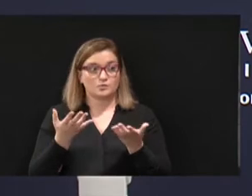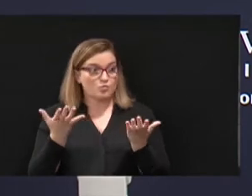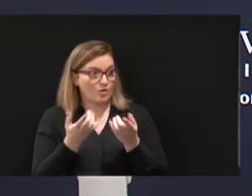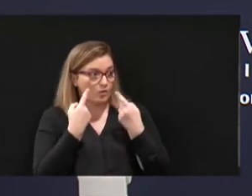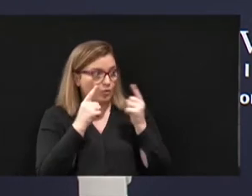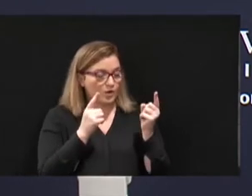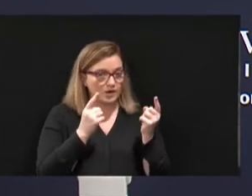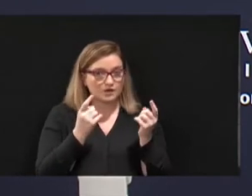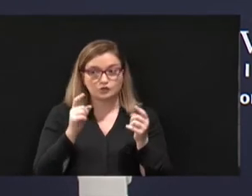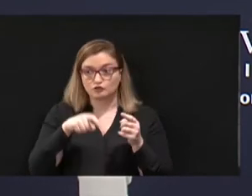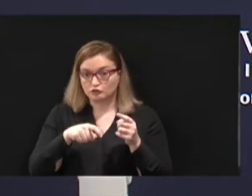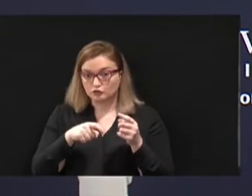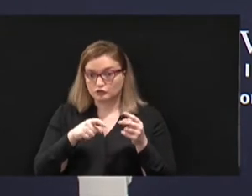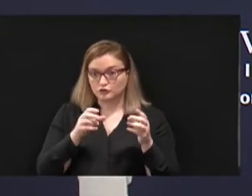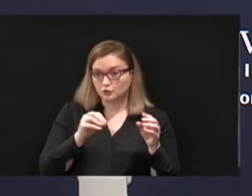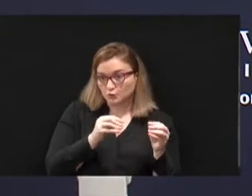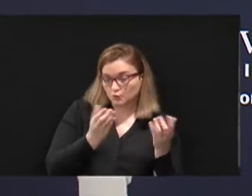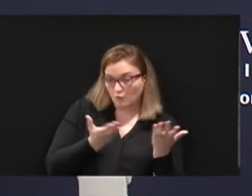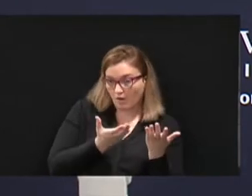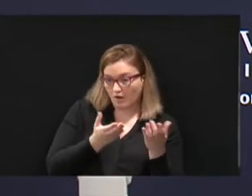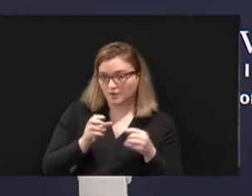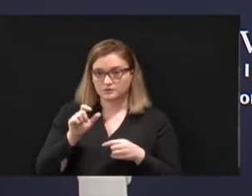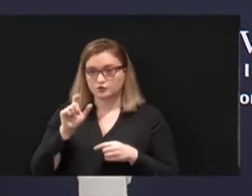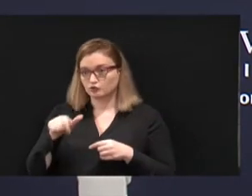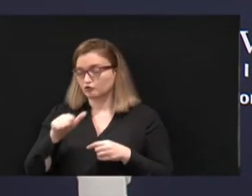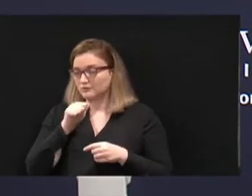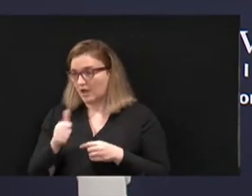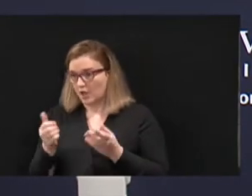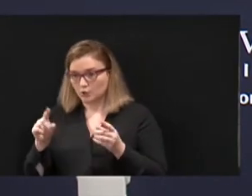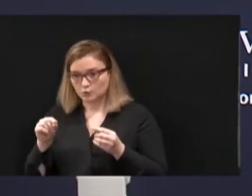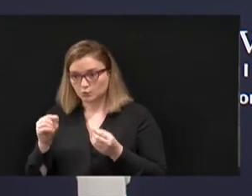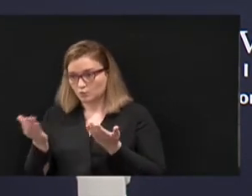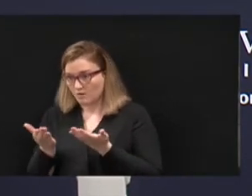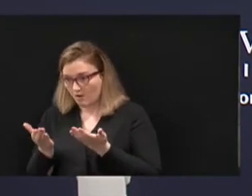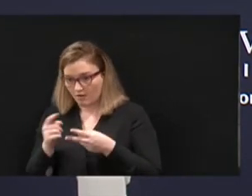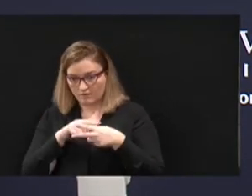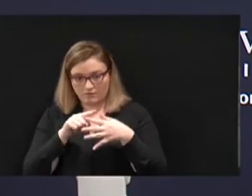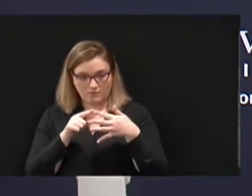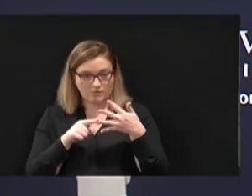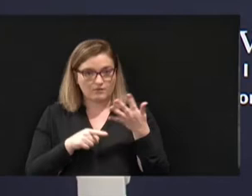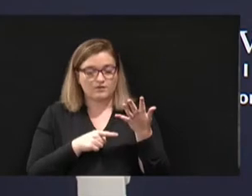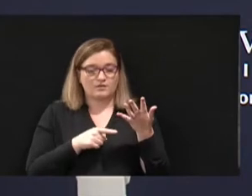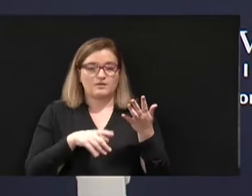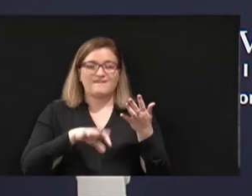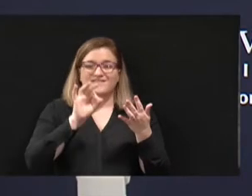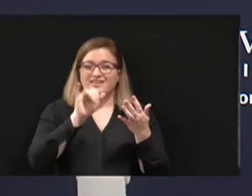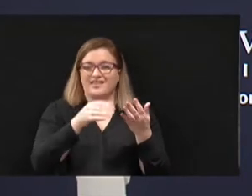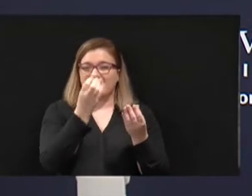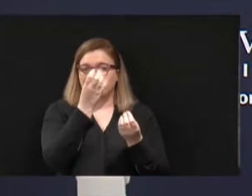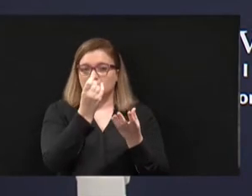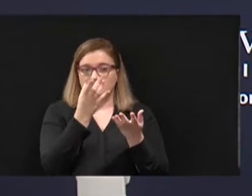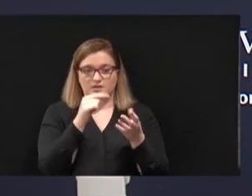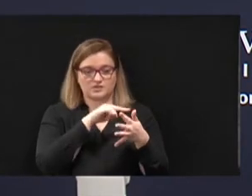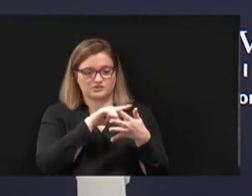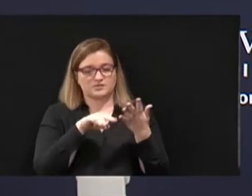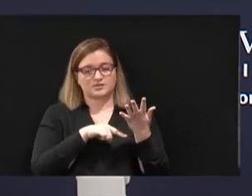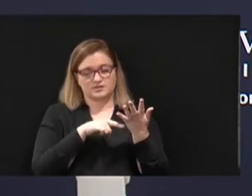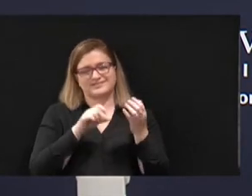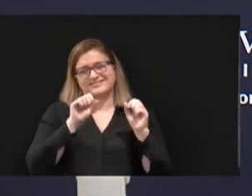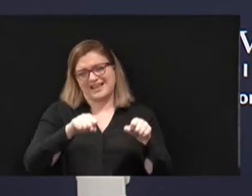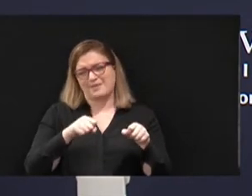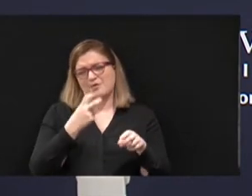what you shouldn't do. So that's kind of a struggle, is finding that information about kids from